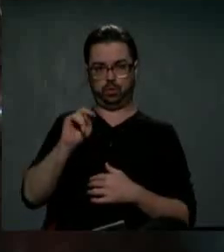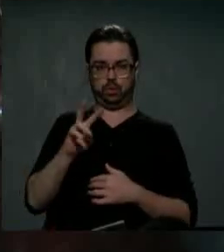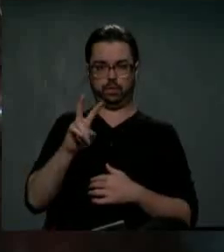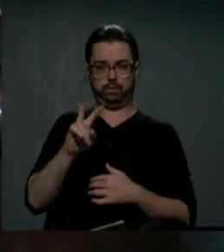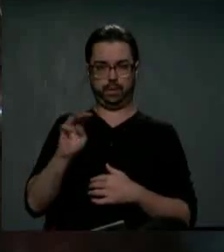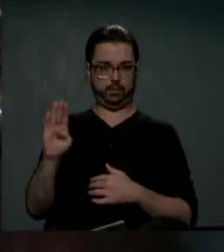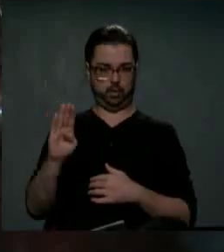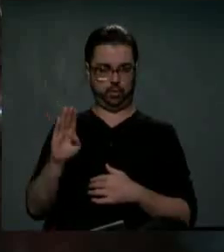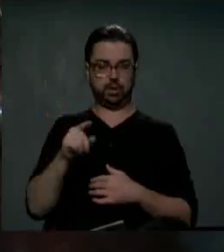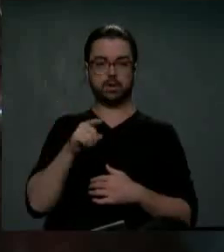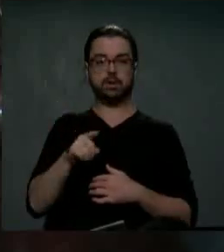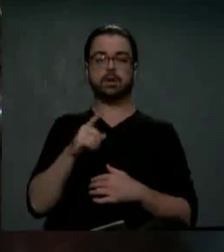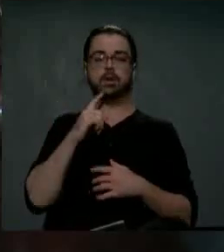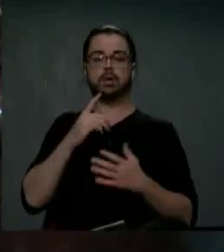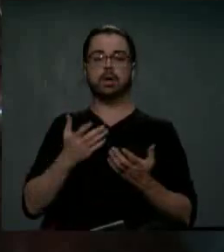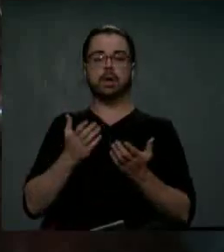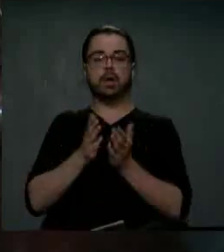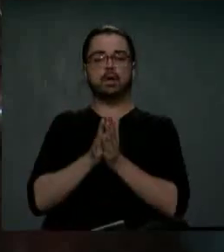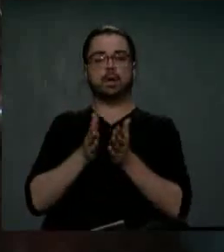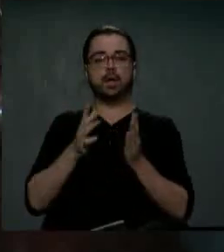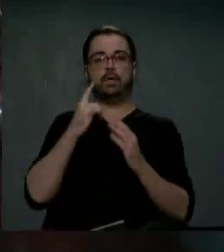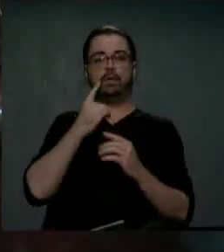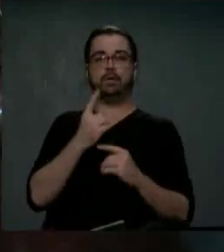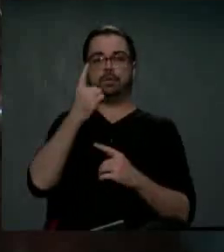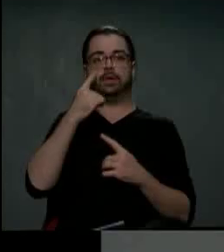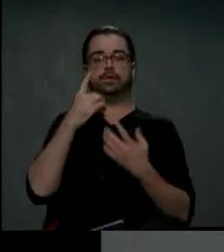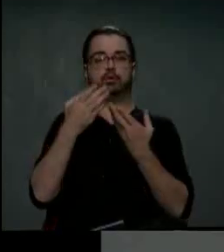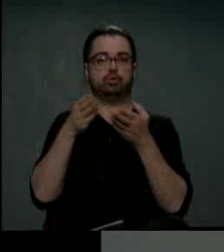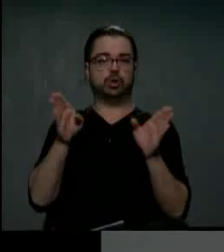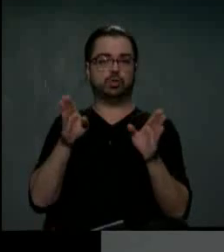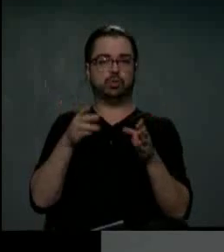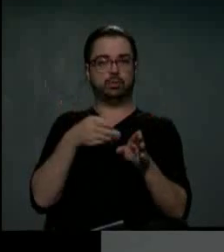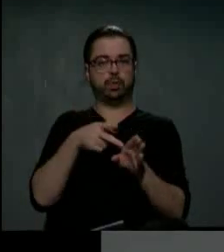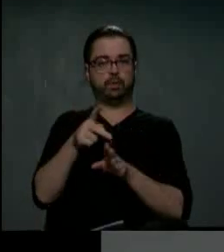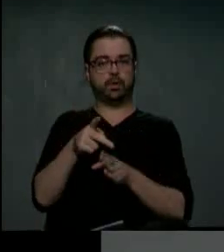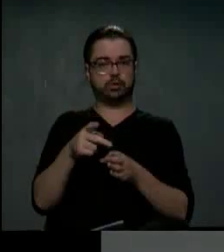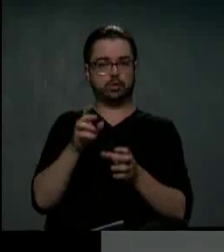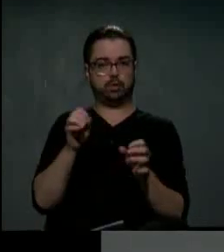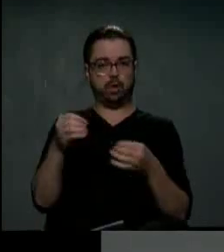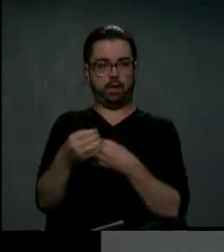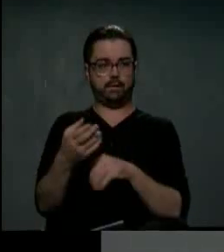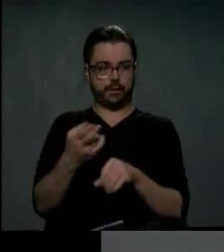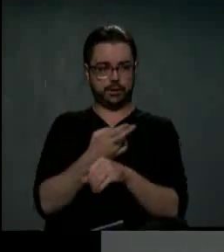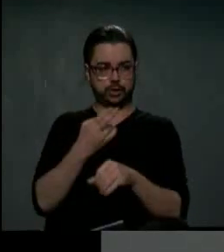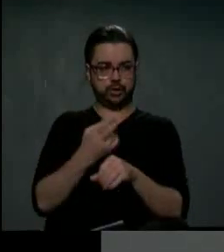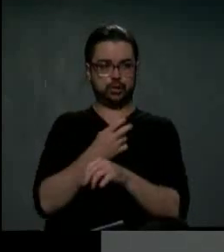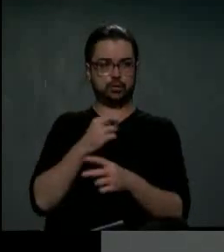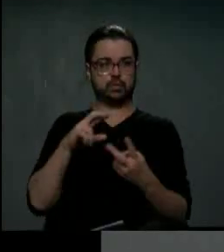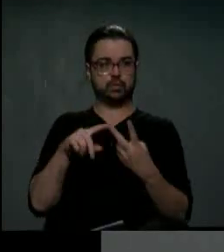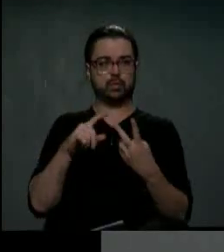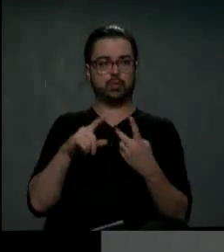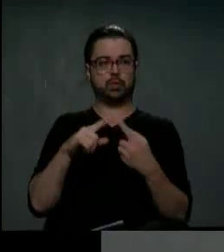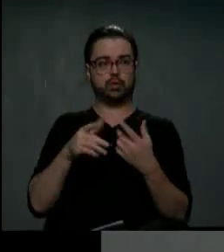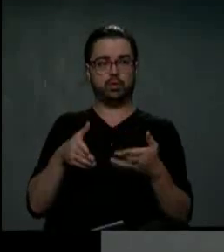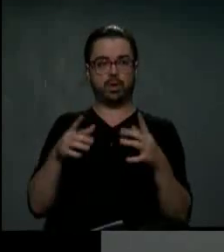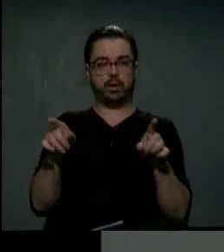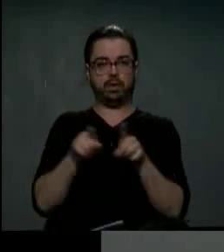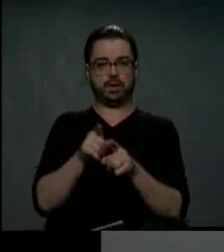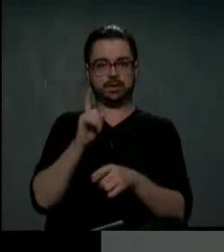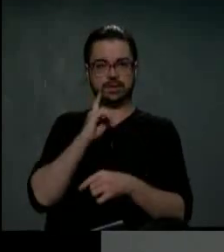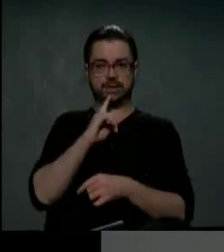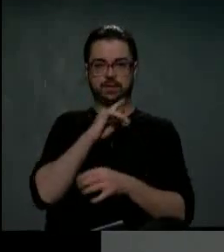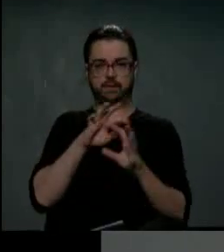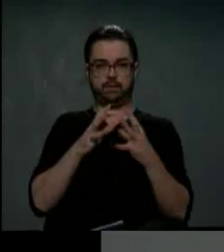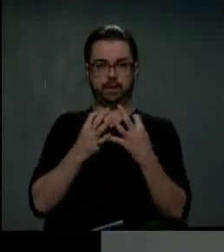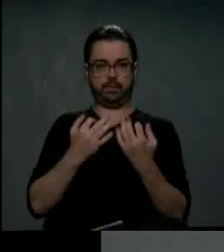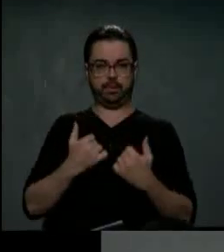the single-family residence with general and professional office uses, or to allow it as a single-family residence.